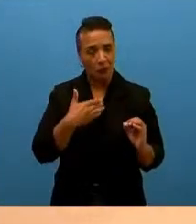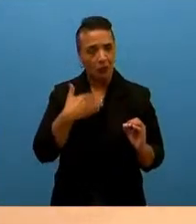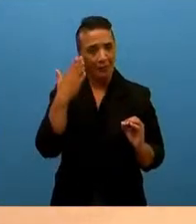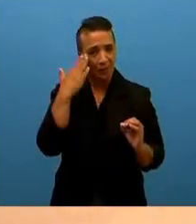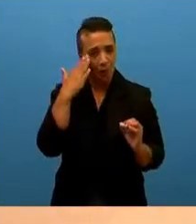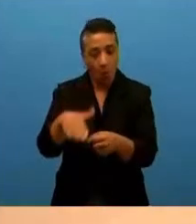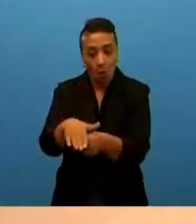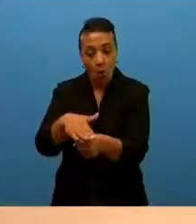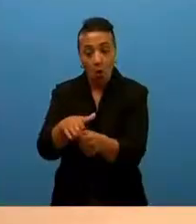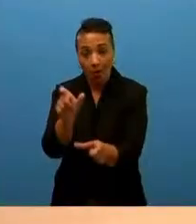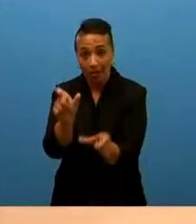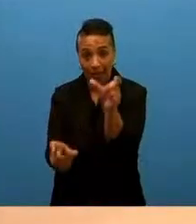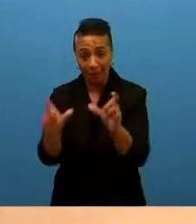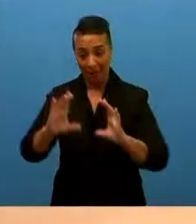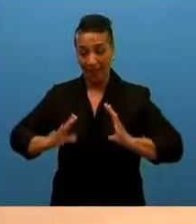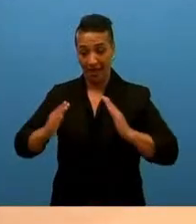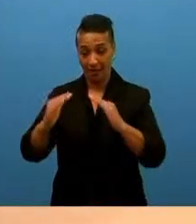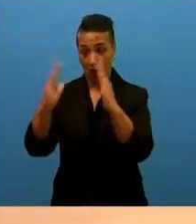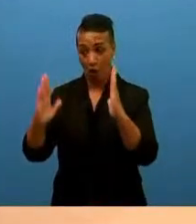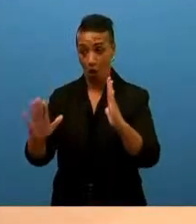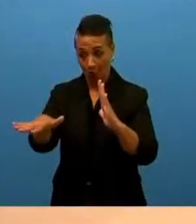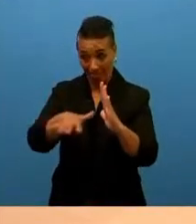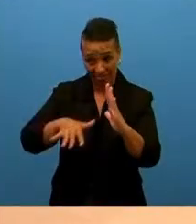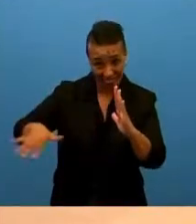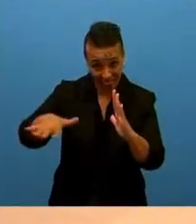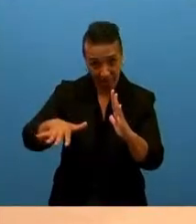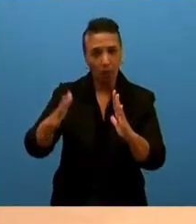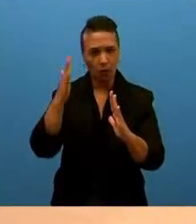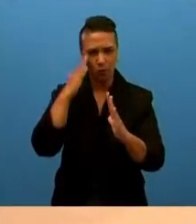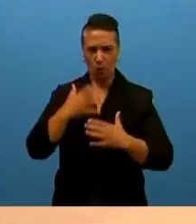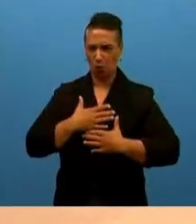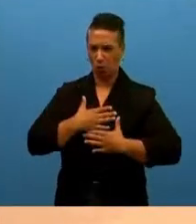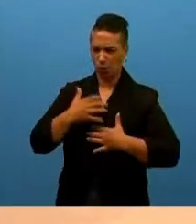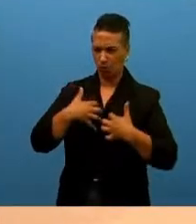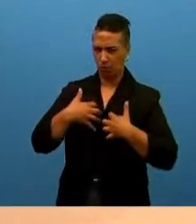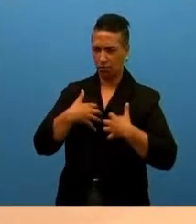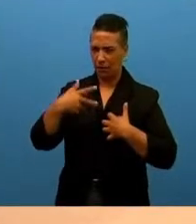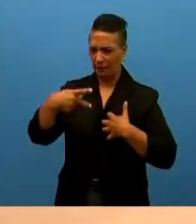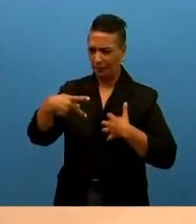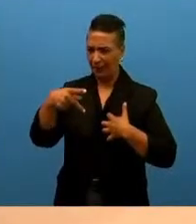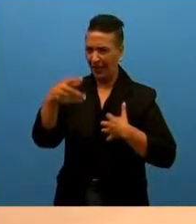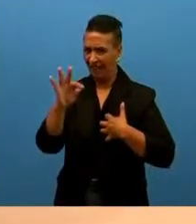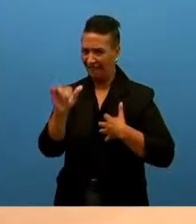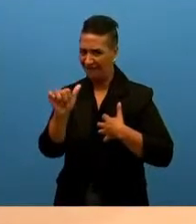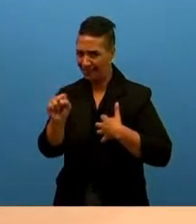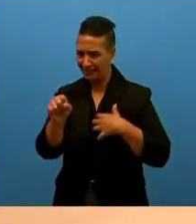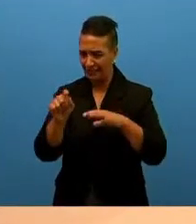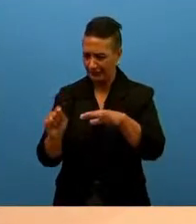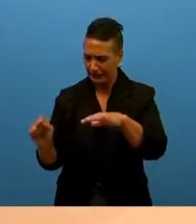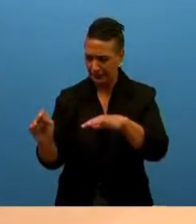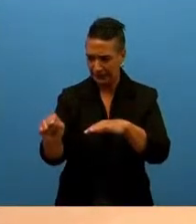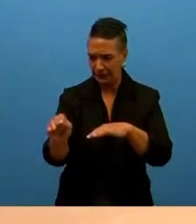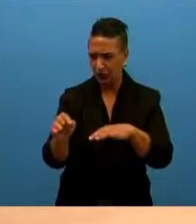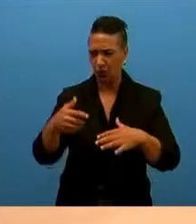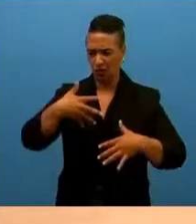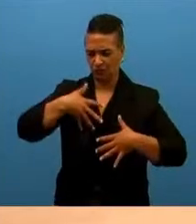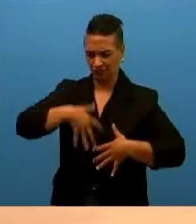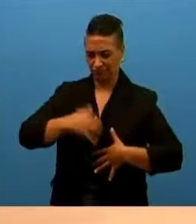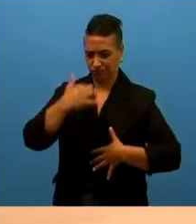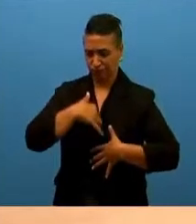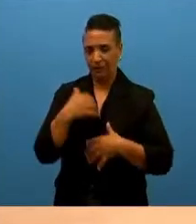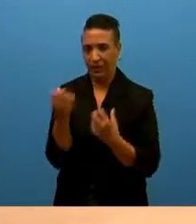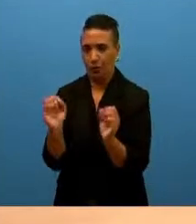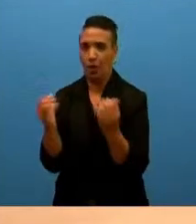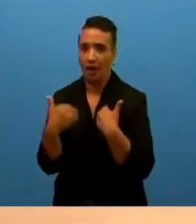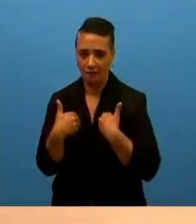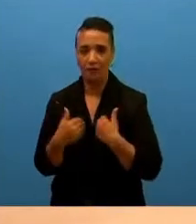residents have expressed significant concern regarding PFAS. The government is also addressing concerns regarding PFAS.